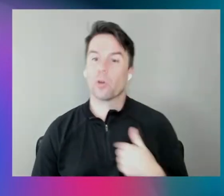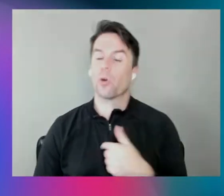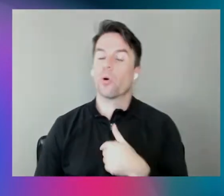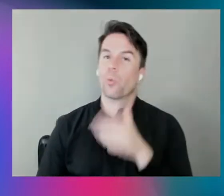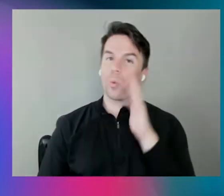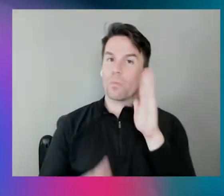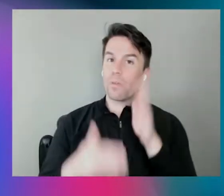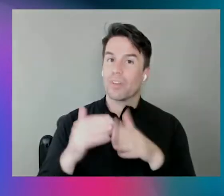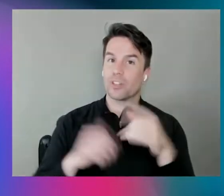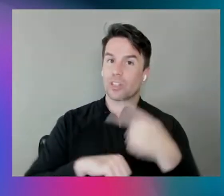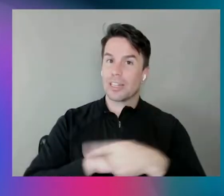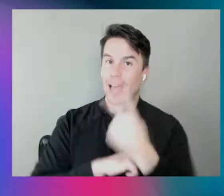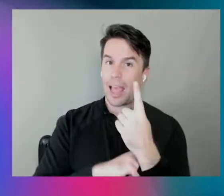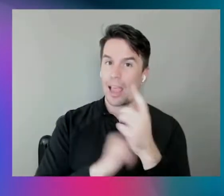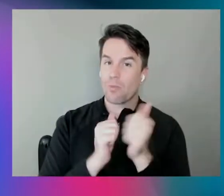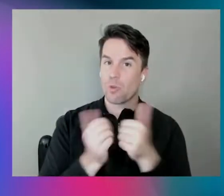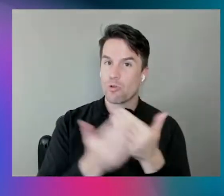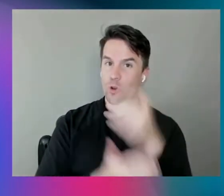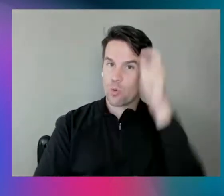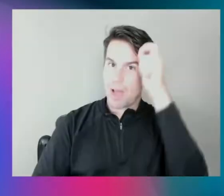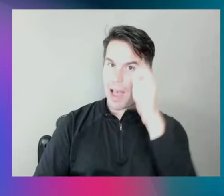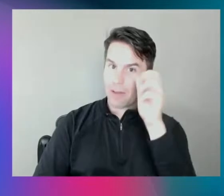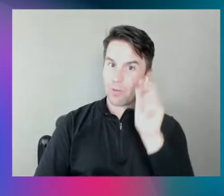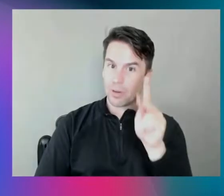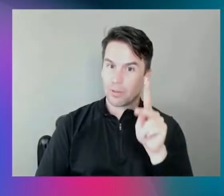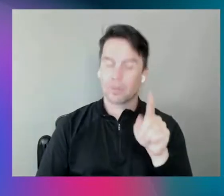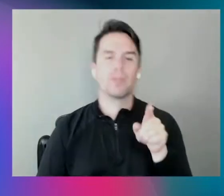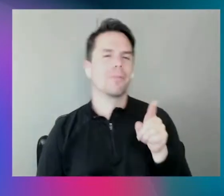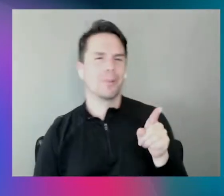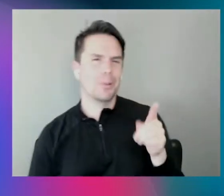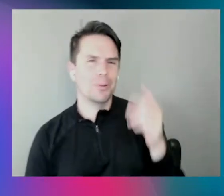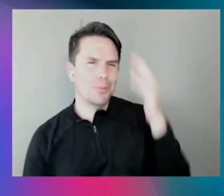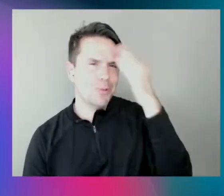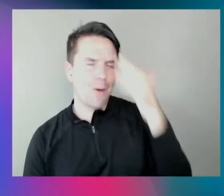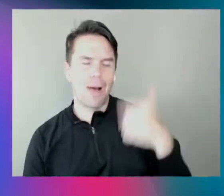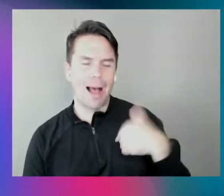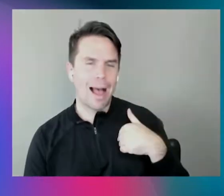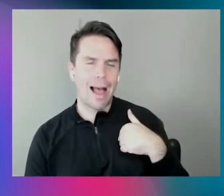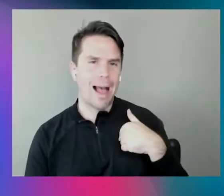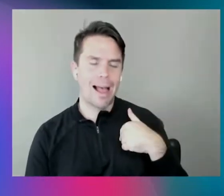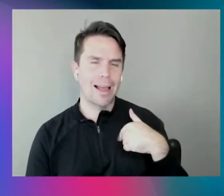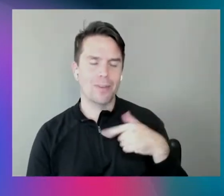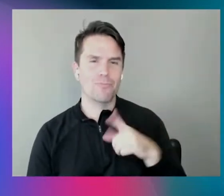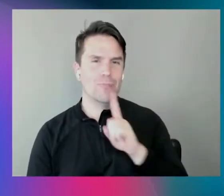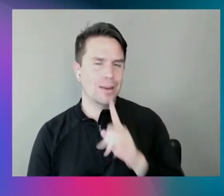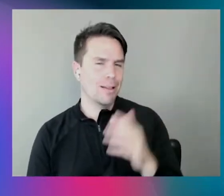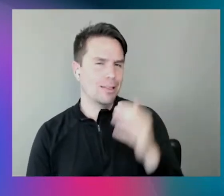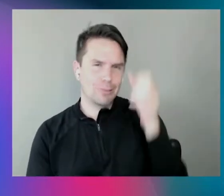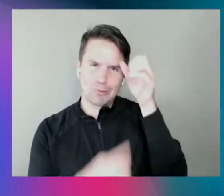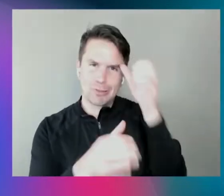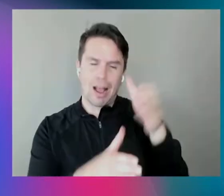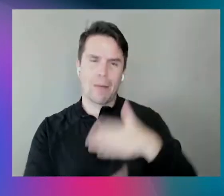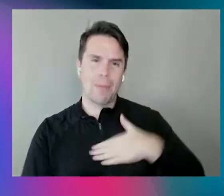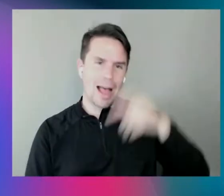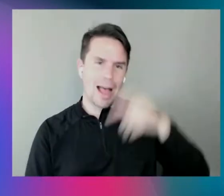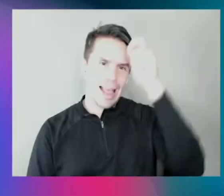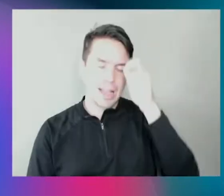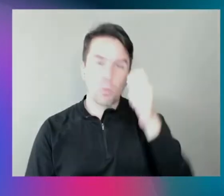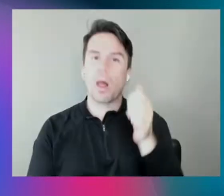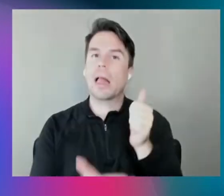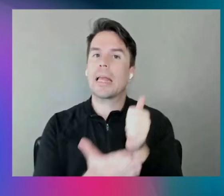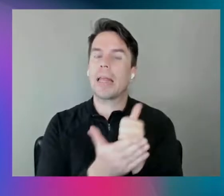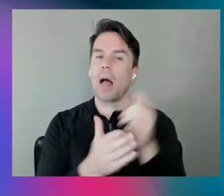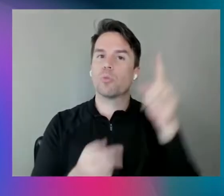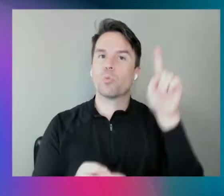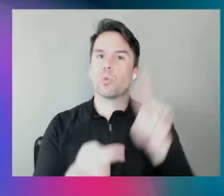with the new hat. As you know, I'm a hat connoisseur. Indeed. It helps keep the glare down. Yeah, it does. All right, what